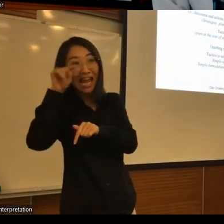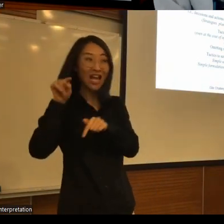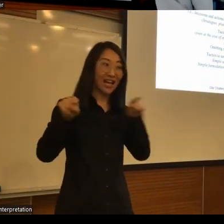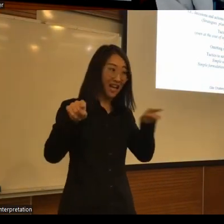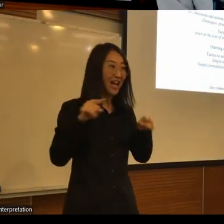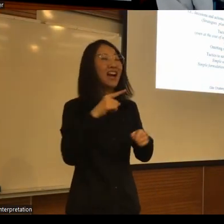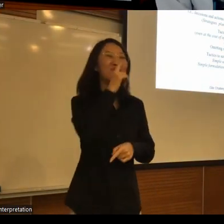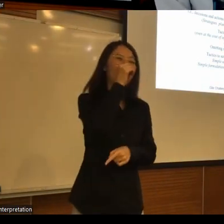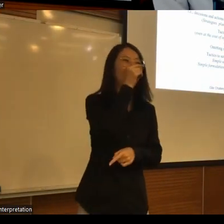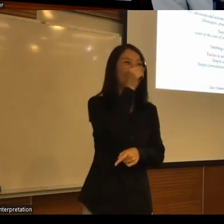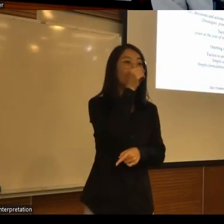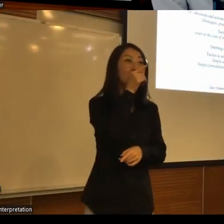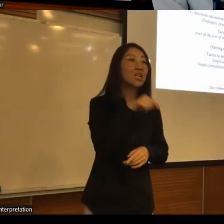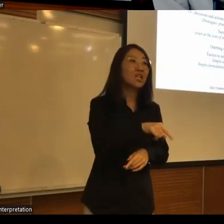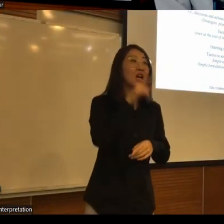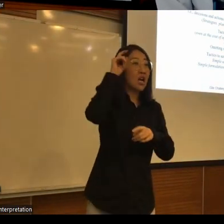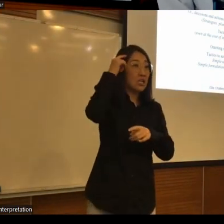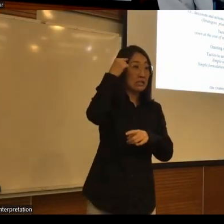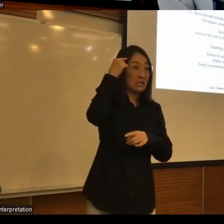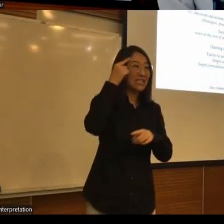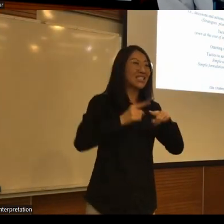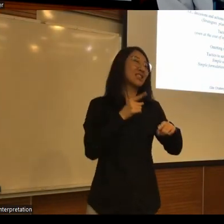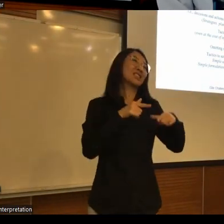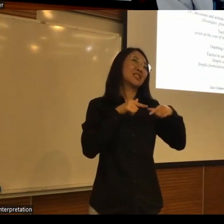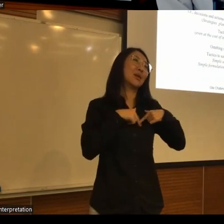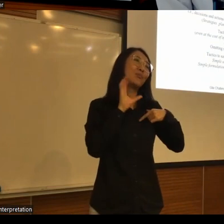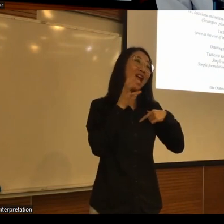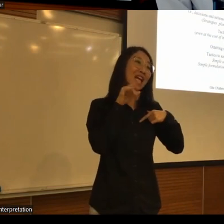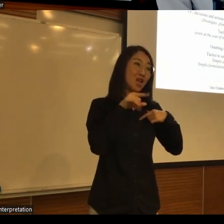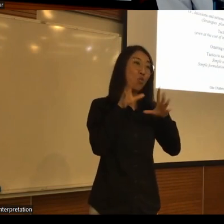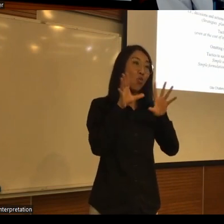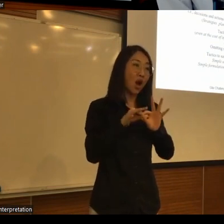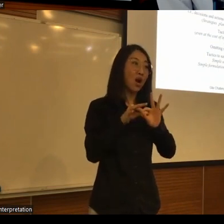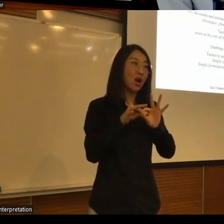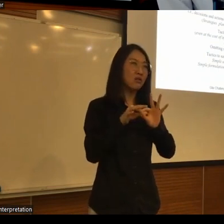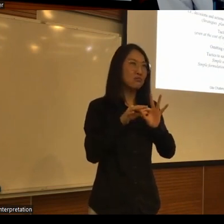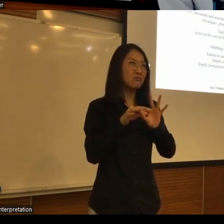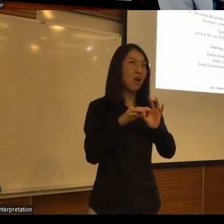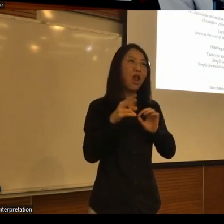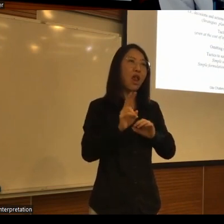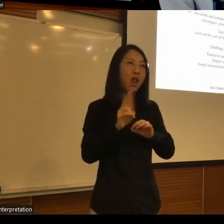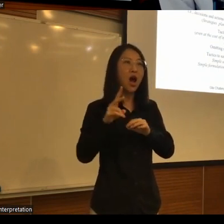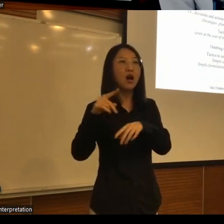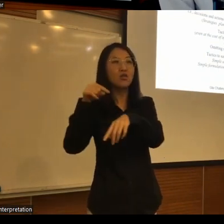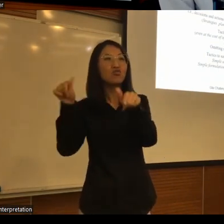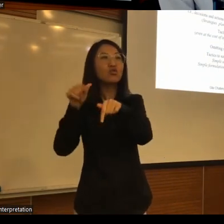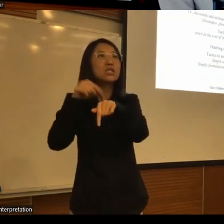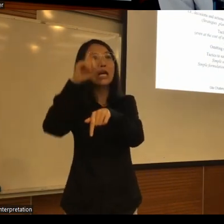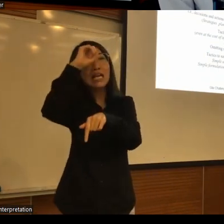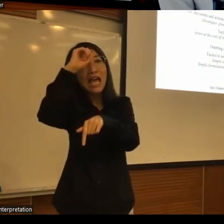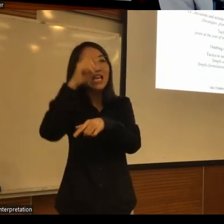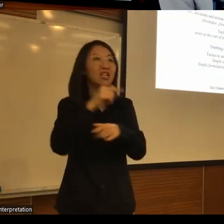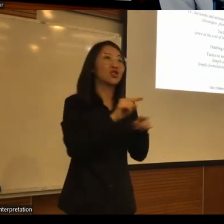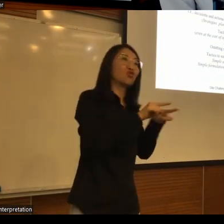on the cognitive psychology part, they also mentioned the short-term memory and the